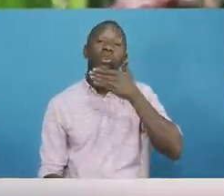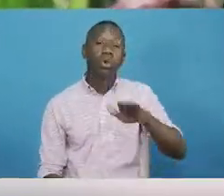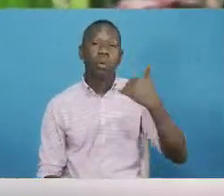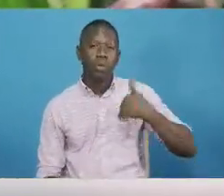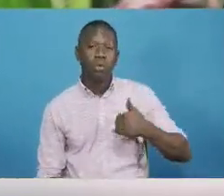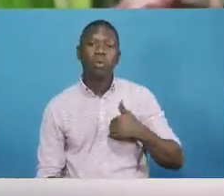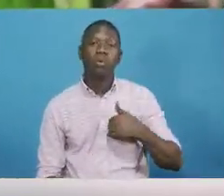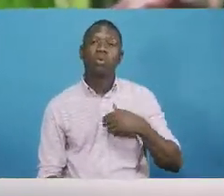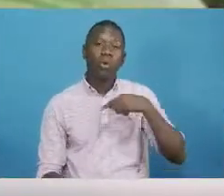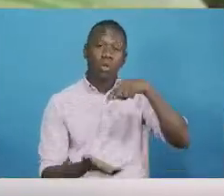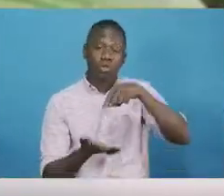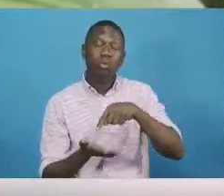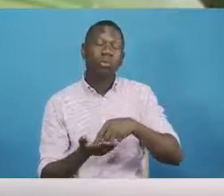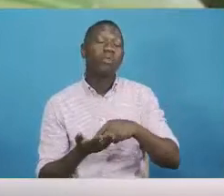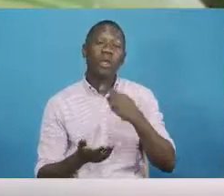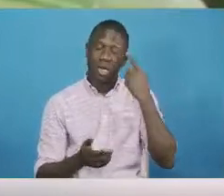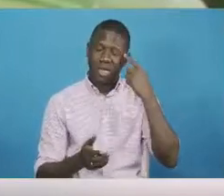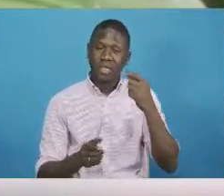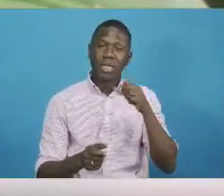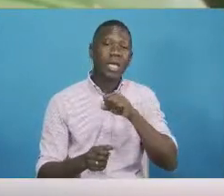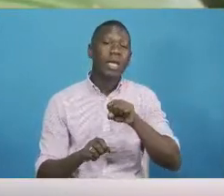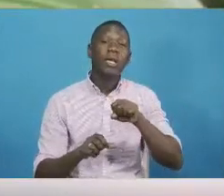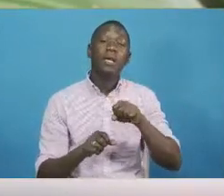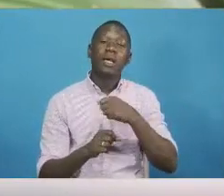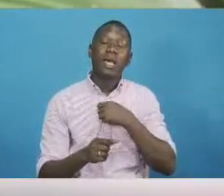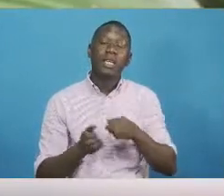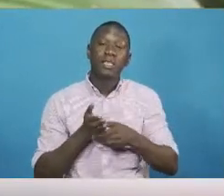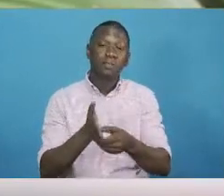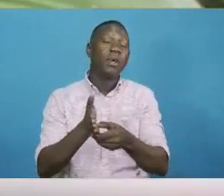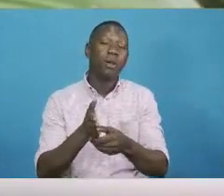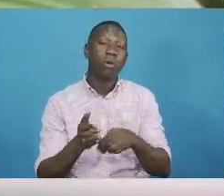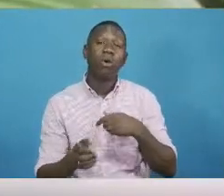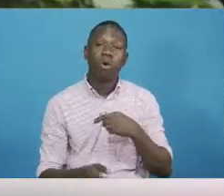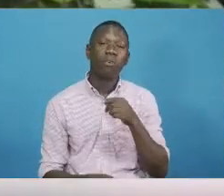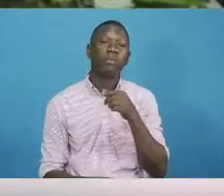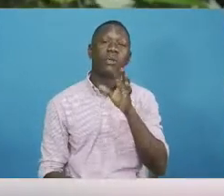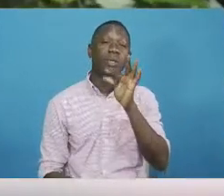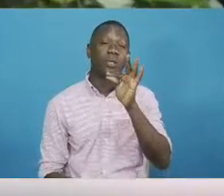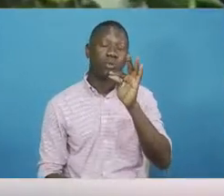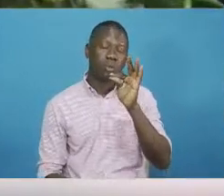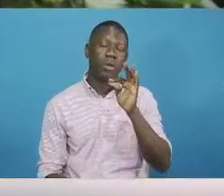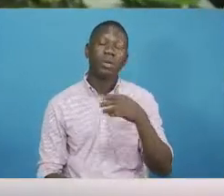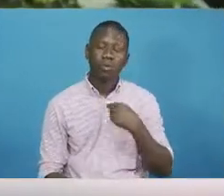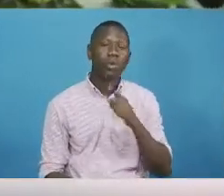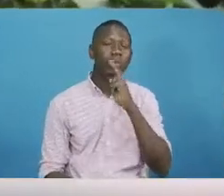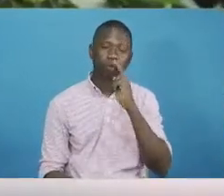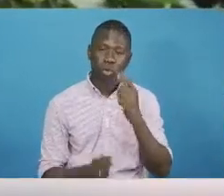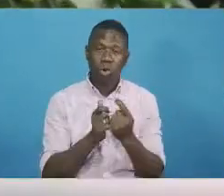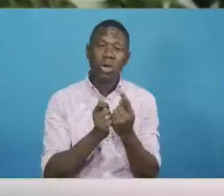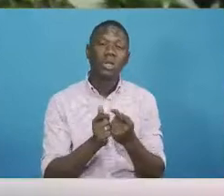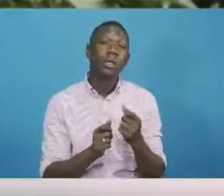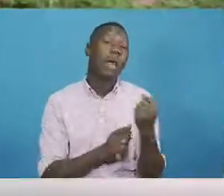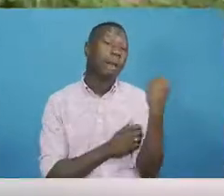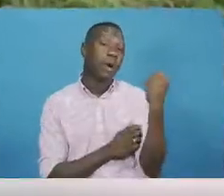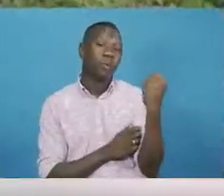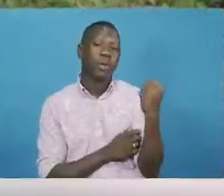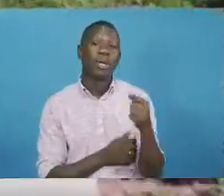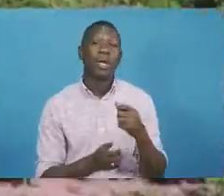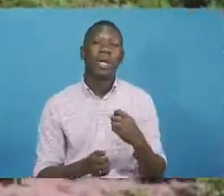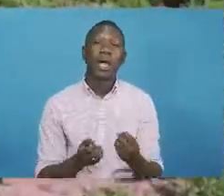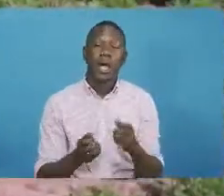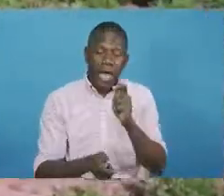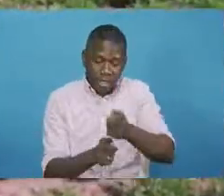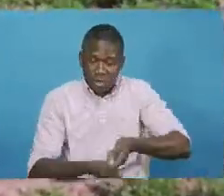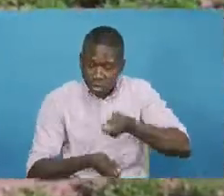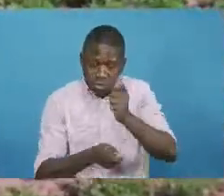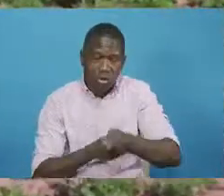Executive Director of the Tumanna Agency for Development, TAD, which focuses on youth and gender empowerment, agricultural, environmental,